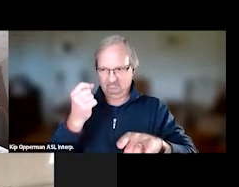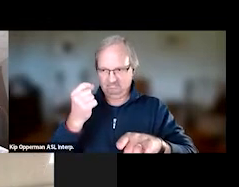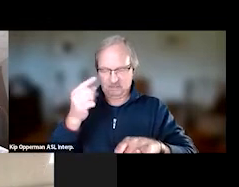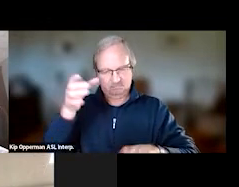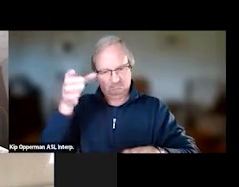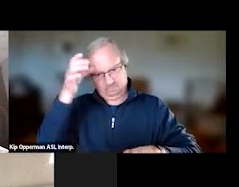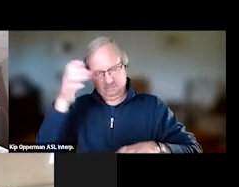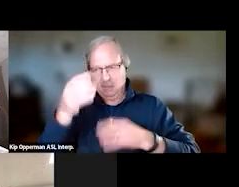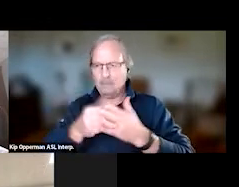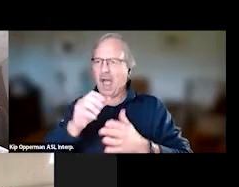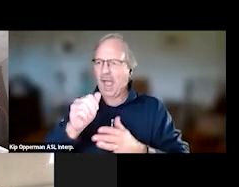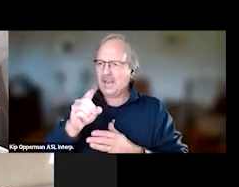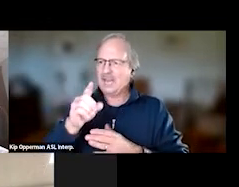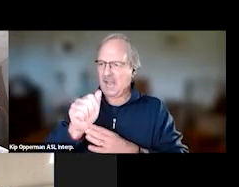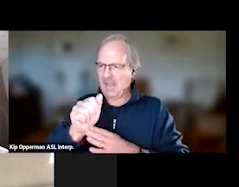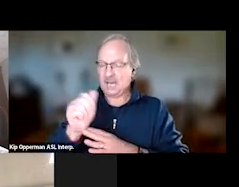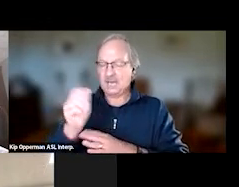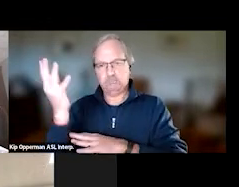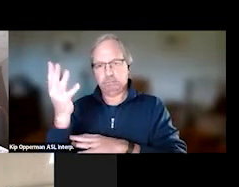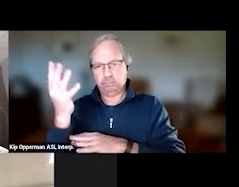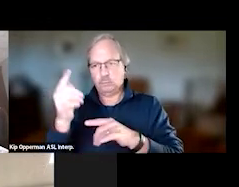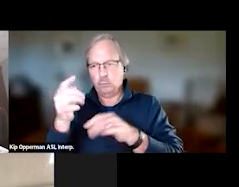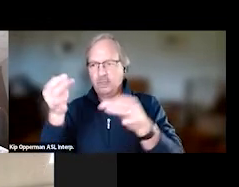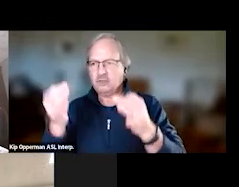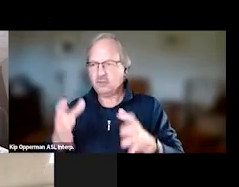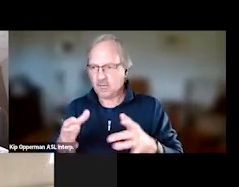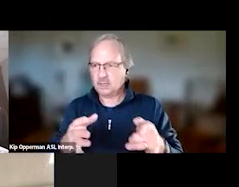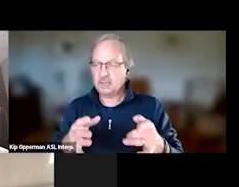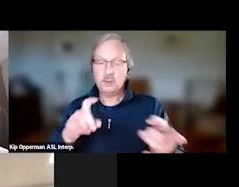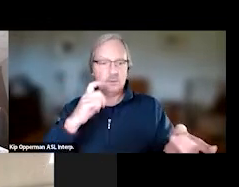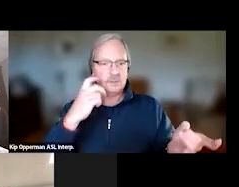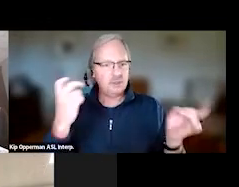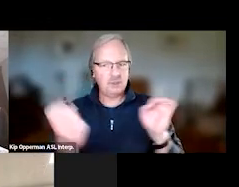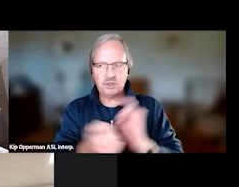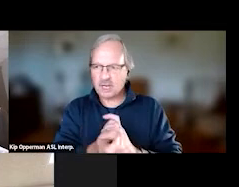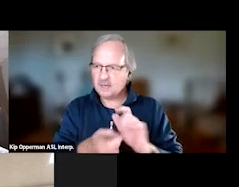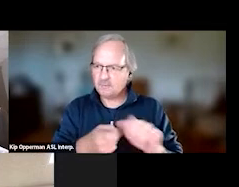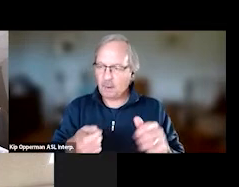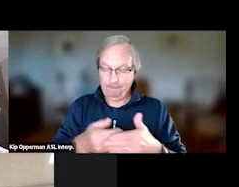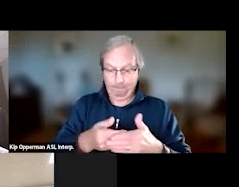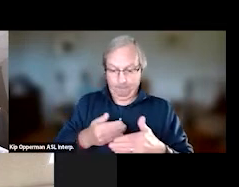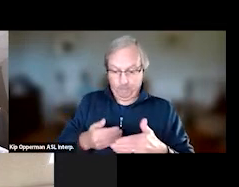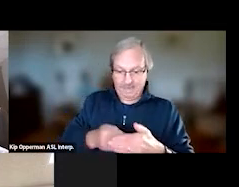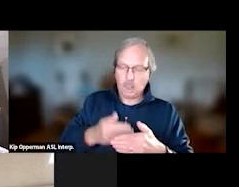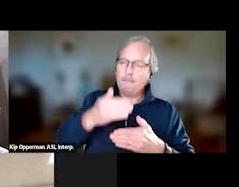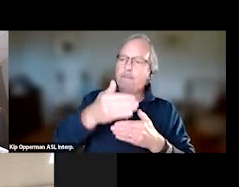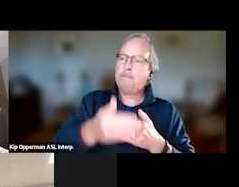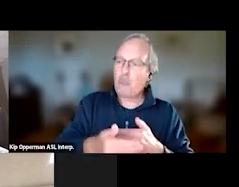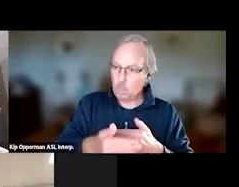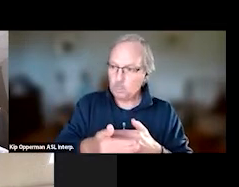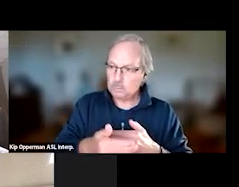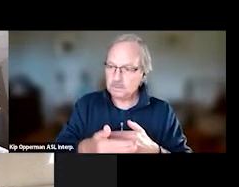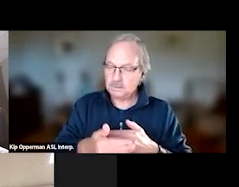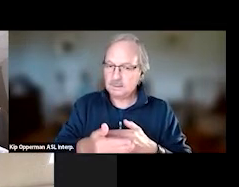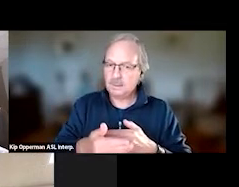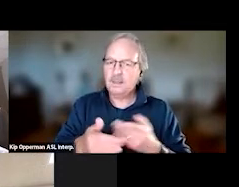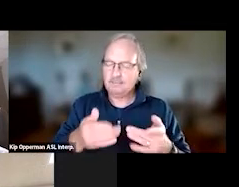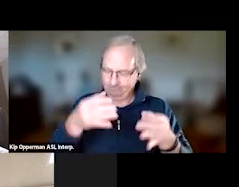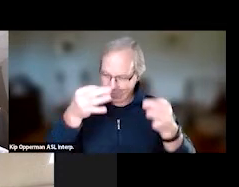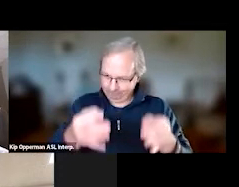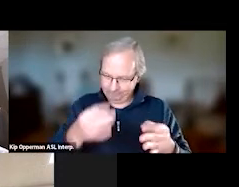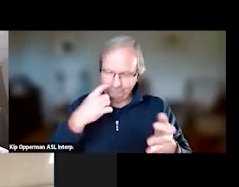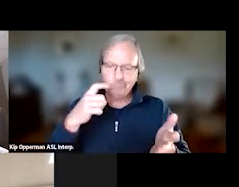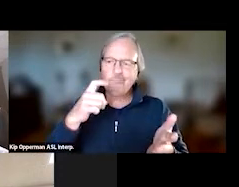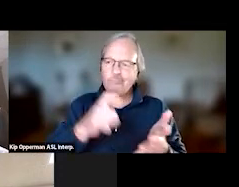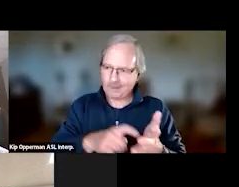judges on this. And you can see the changes that we had from pre to post, that this is definitely now recognized,